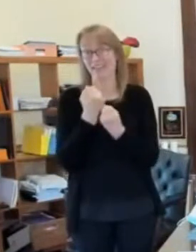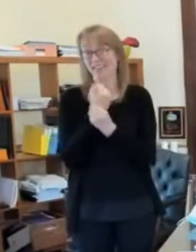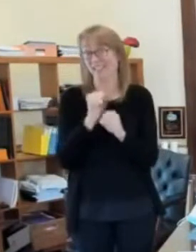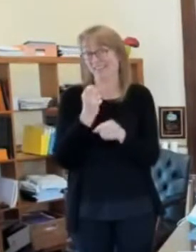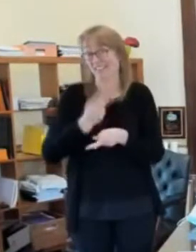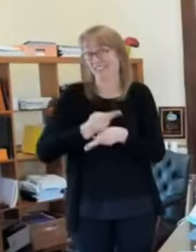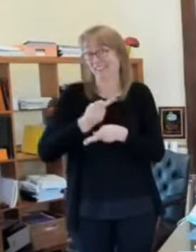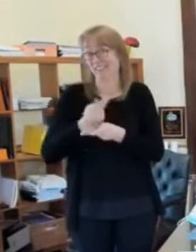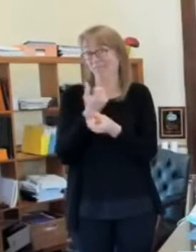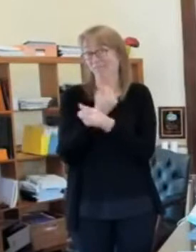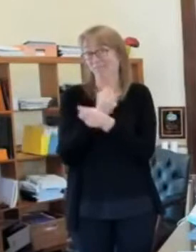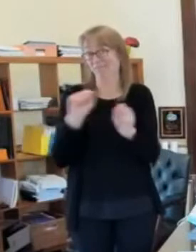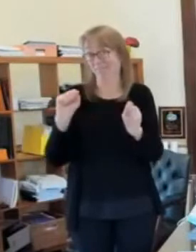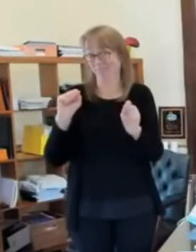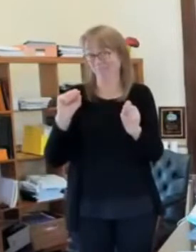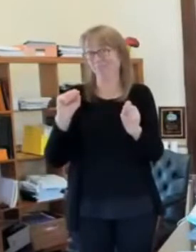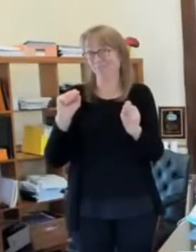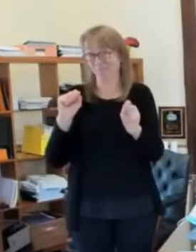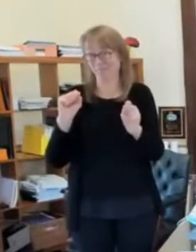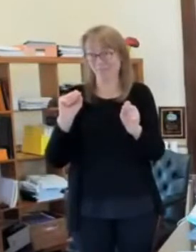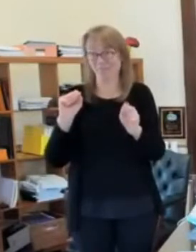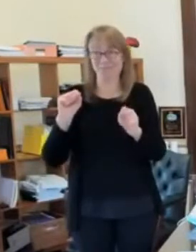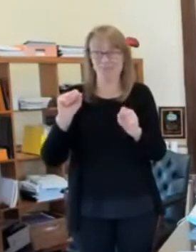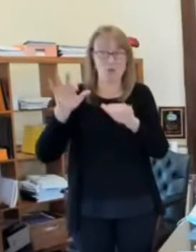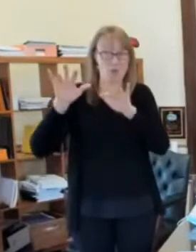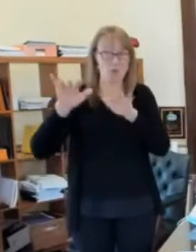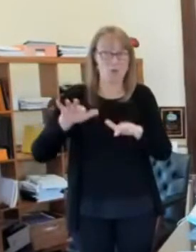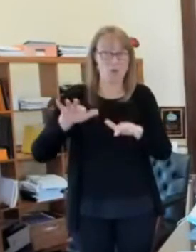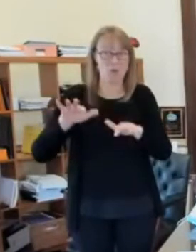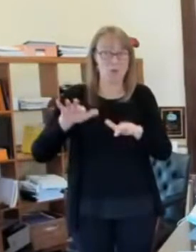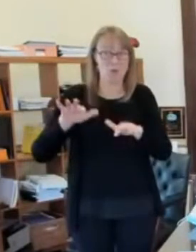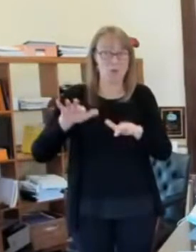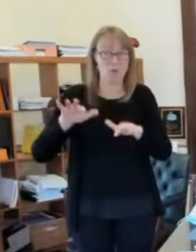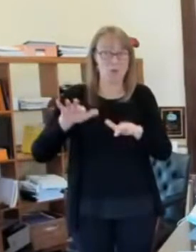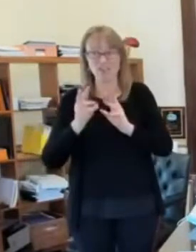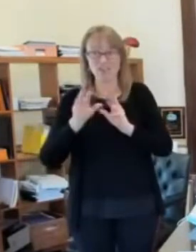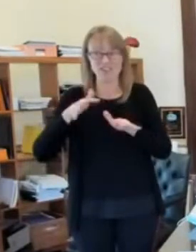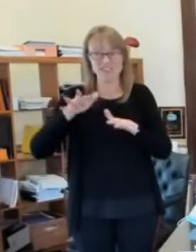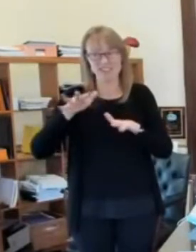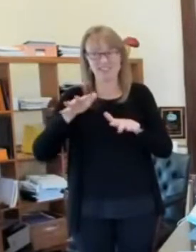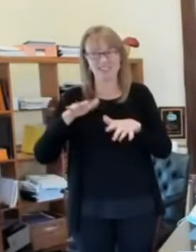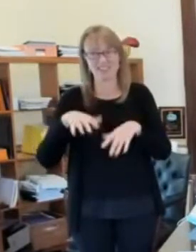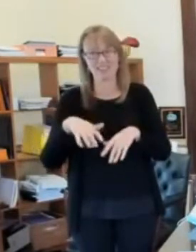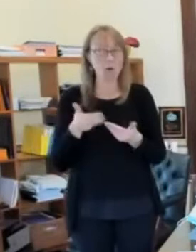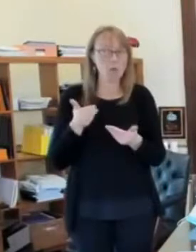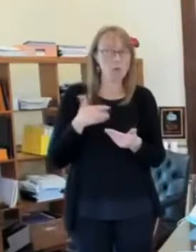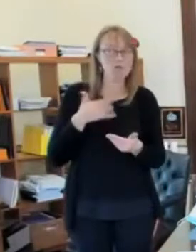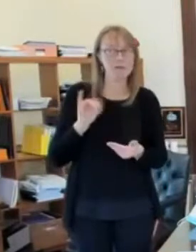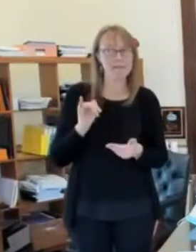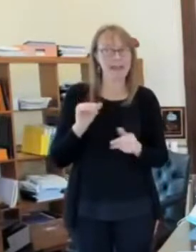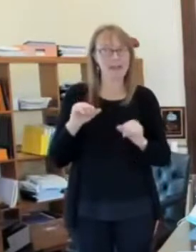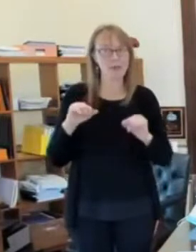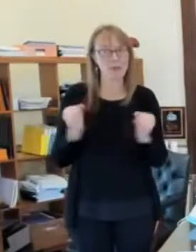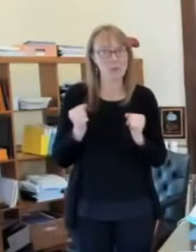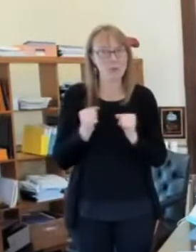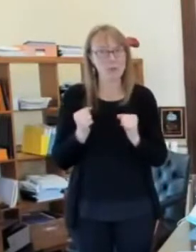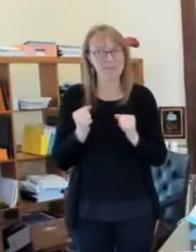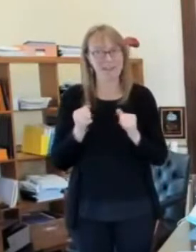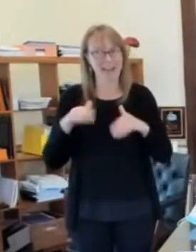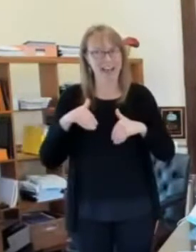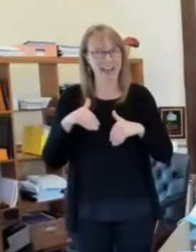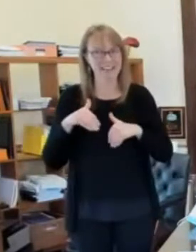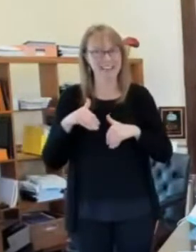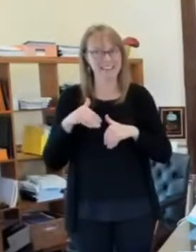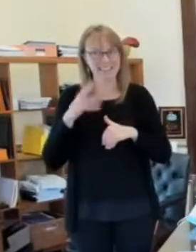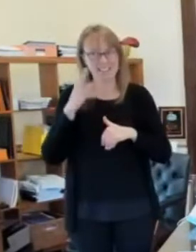in this kind of inclement weather. It's almost like it's winter now. We haven't had much winter yet. I can't say that